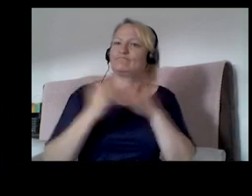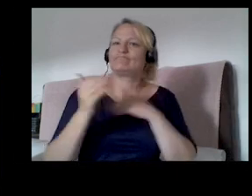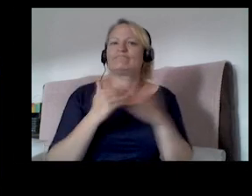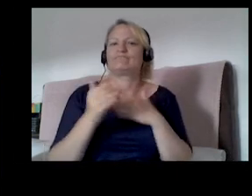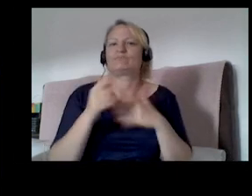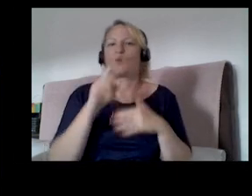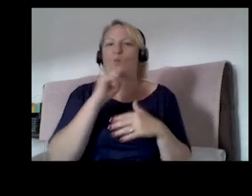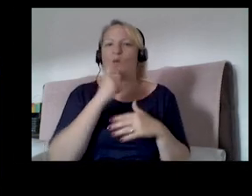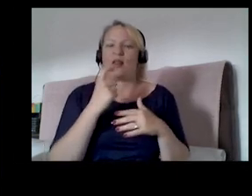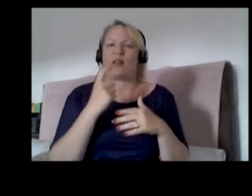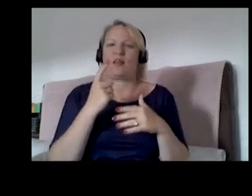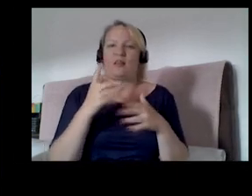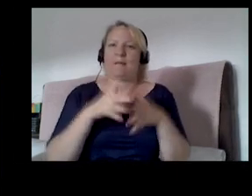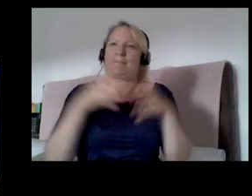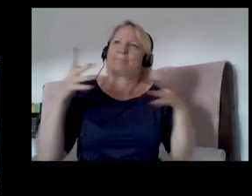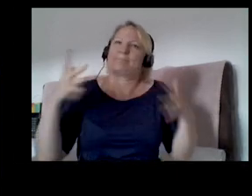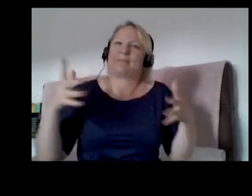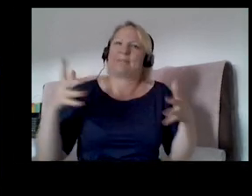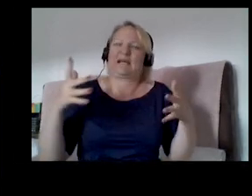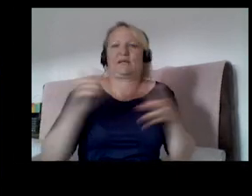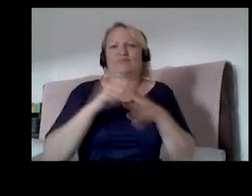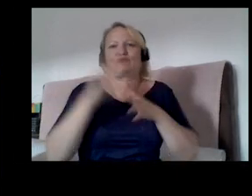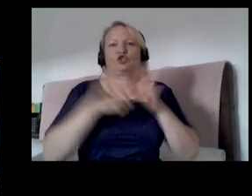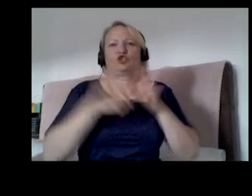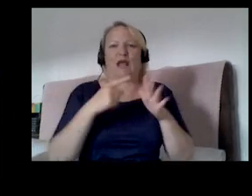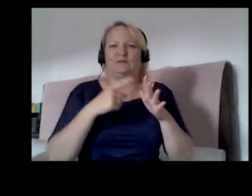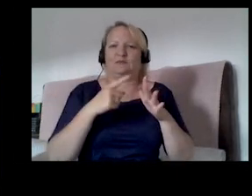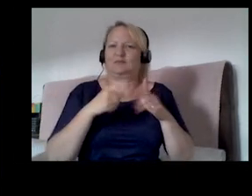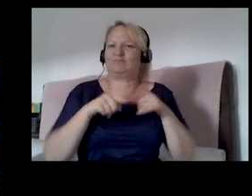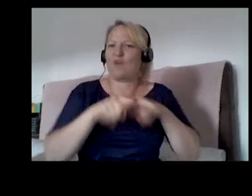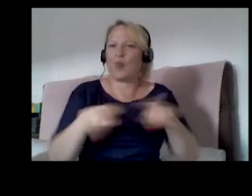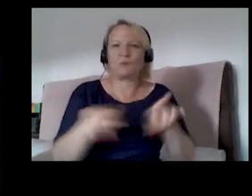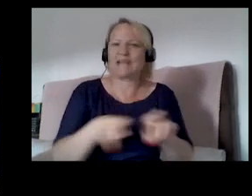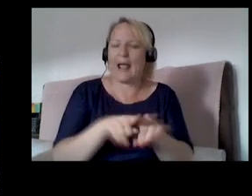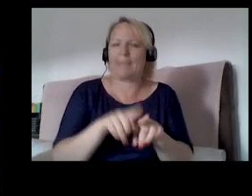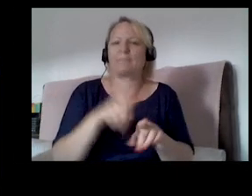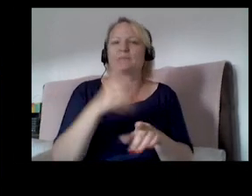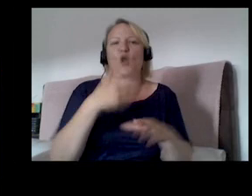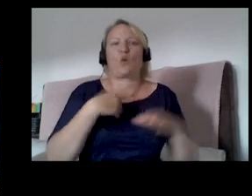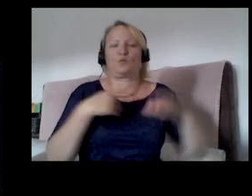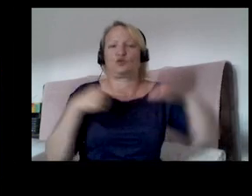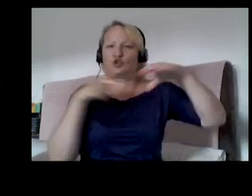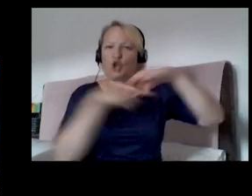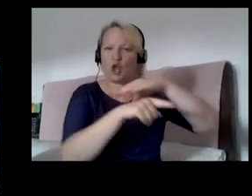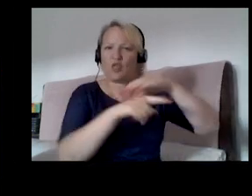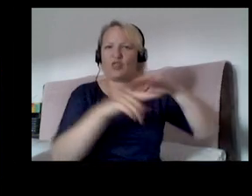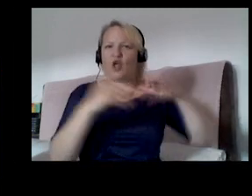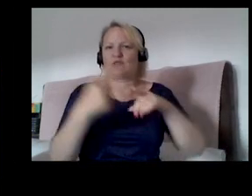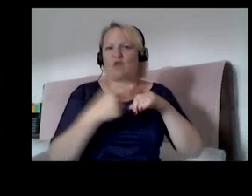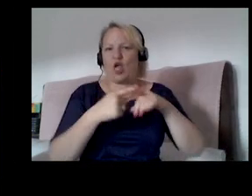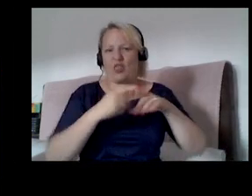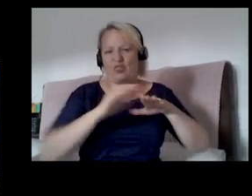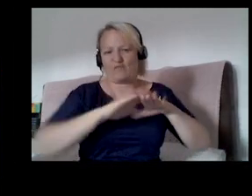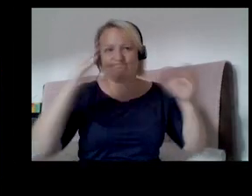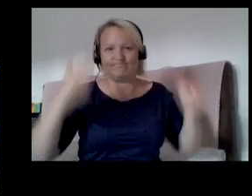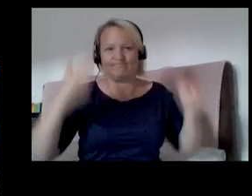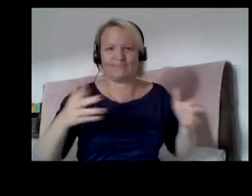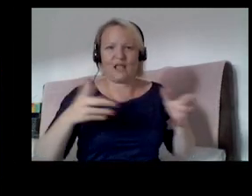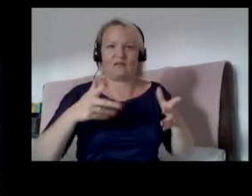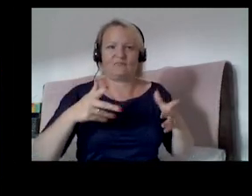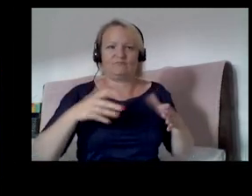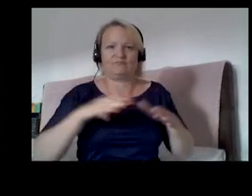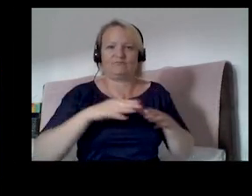During construction, we would carry out activities typically associated with a major infrastructure project. This includes tunnelling